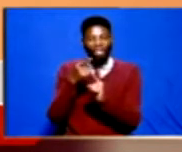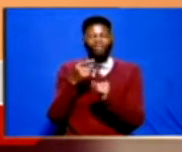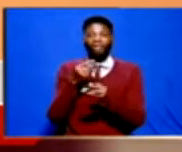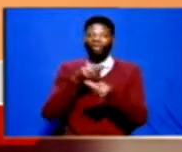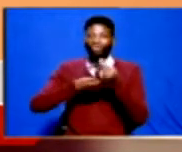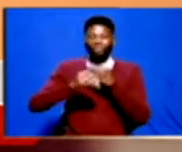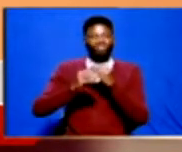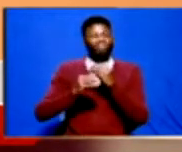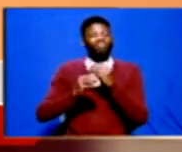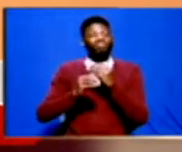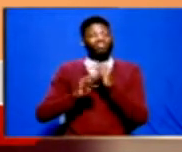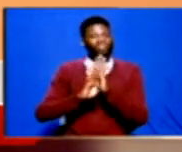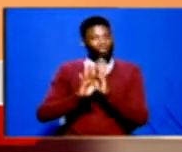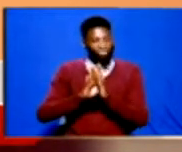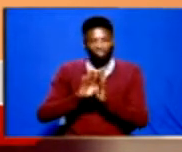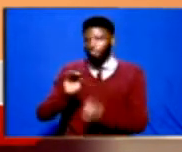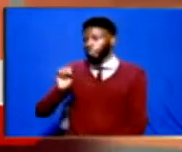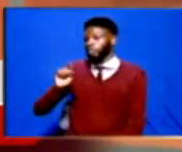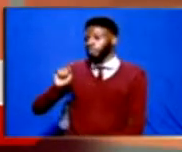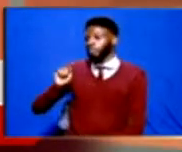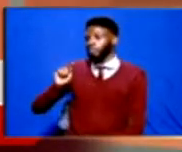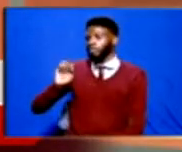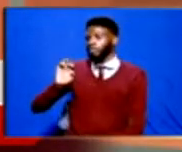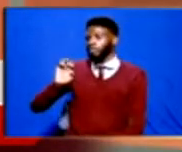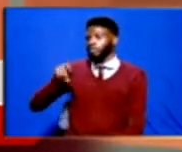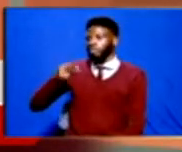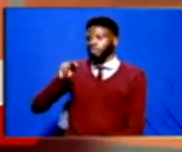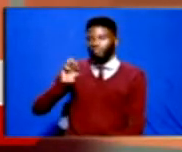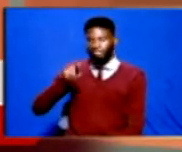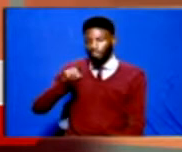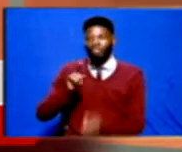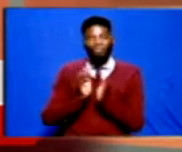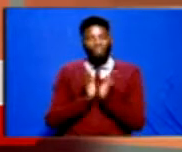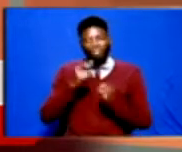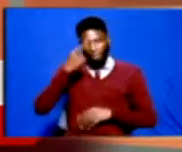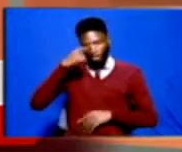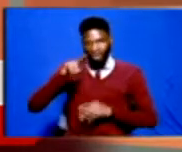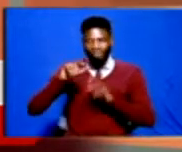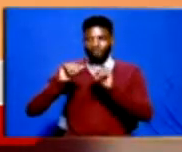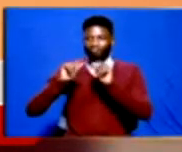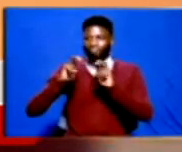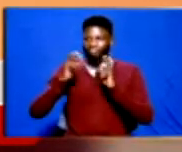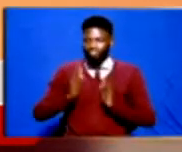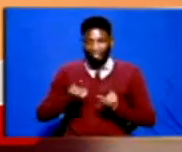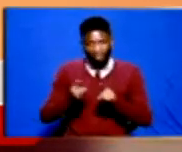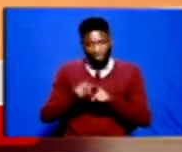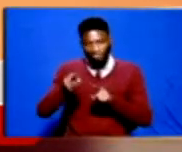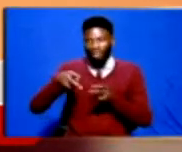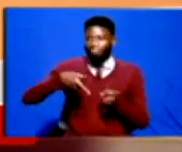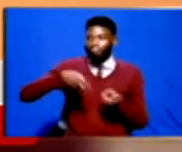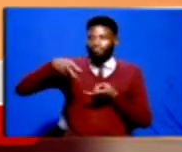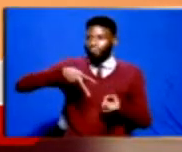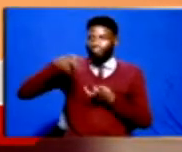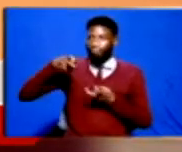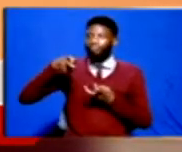a public policy analyst. He's also an extractive industry expert.